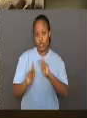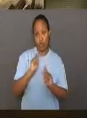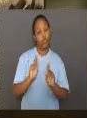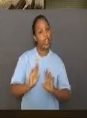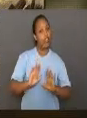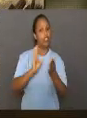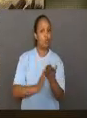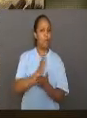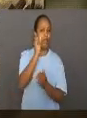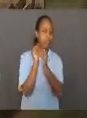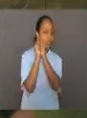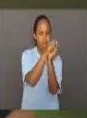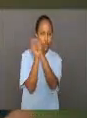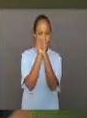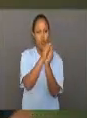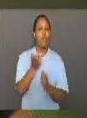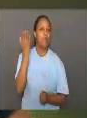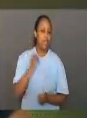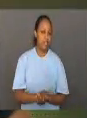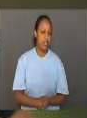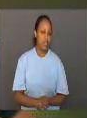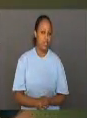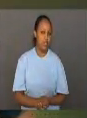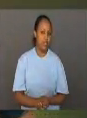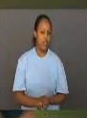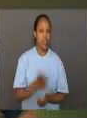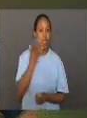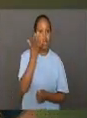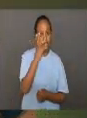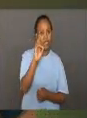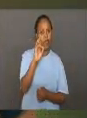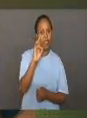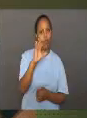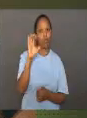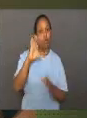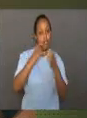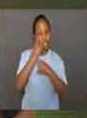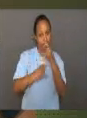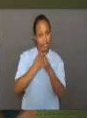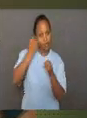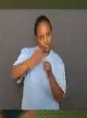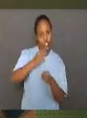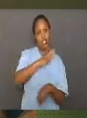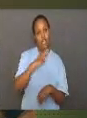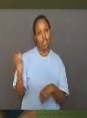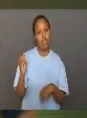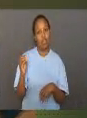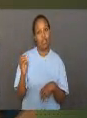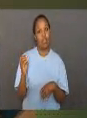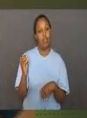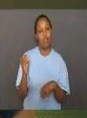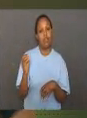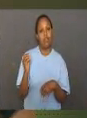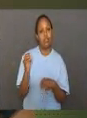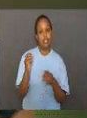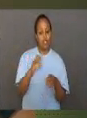their rights. In the late 1700s, certain groups within